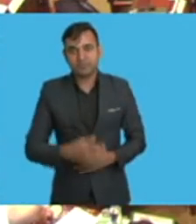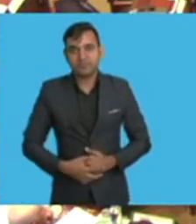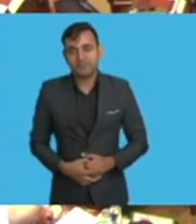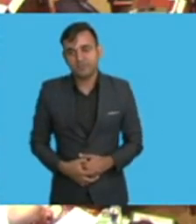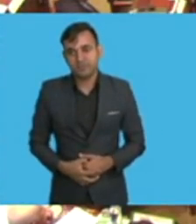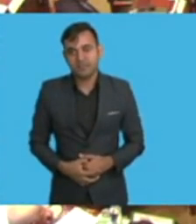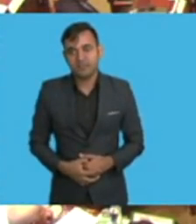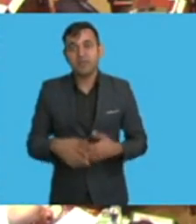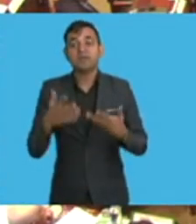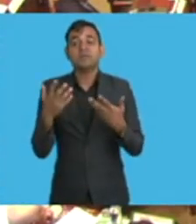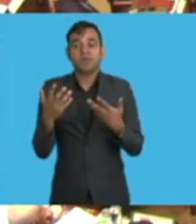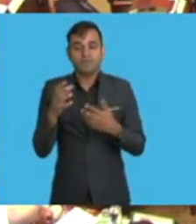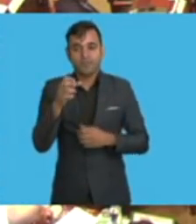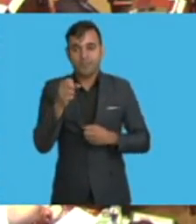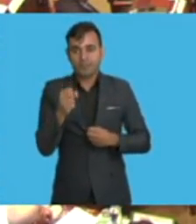Nominations for the appointment.